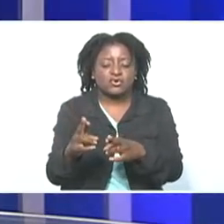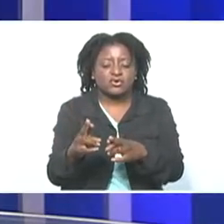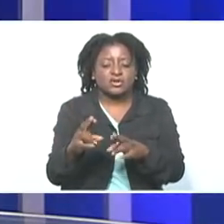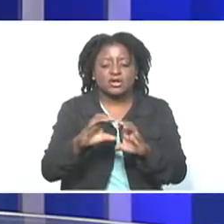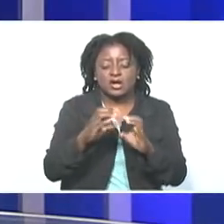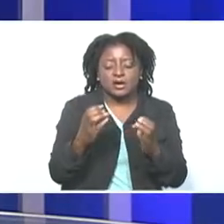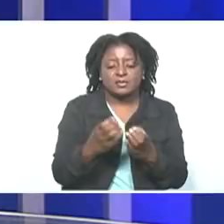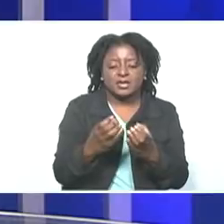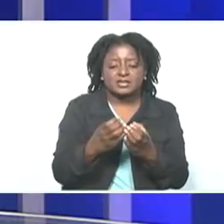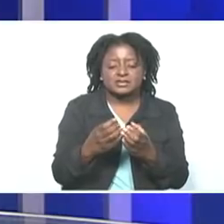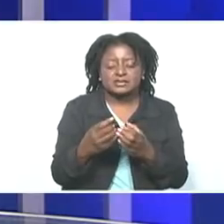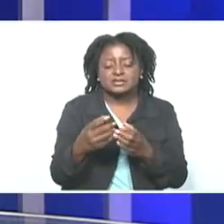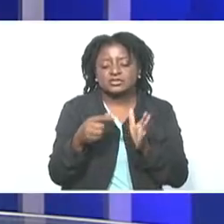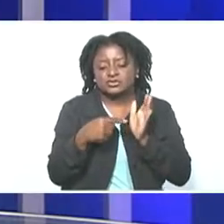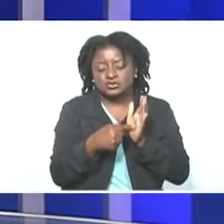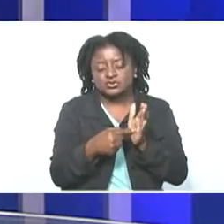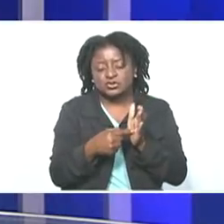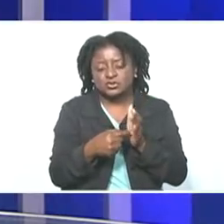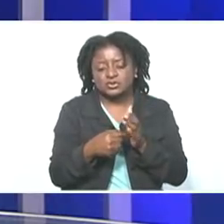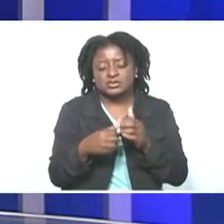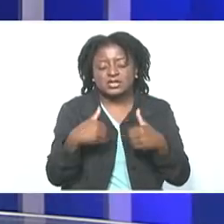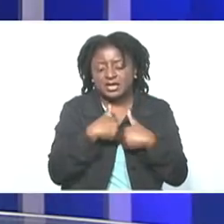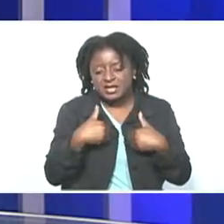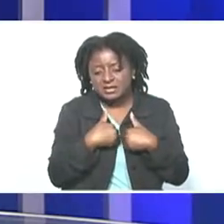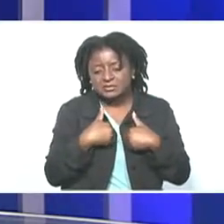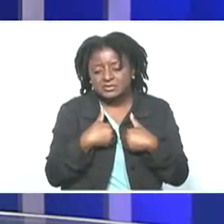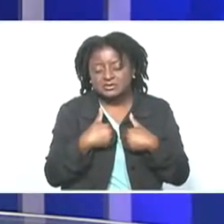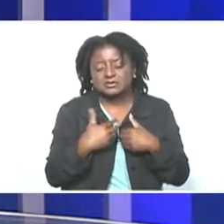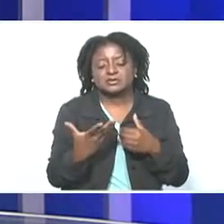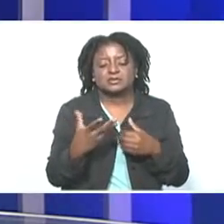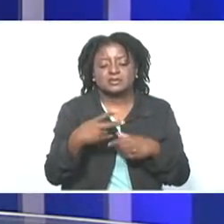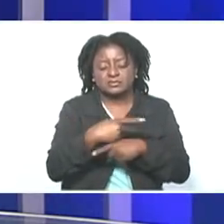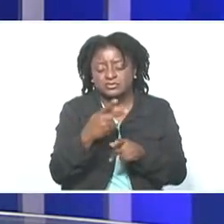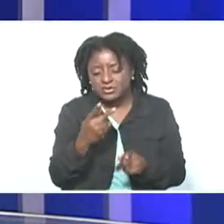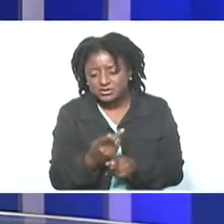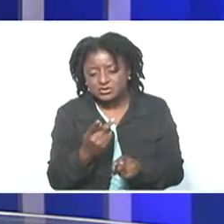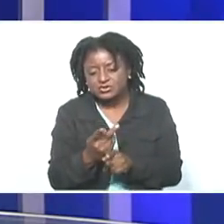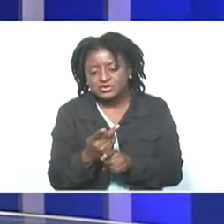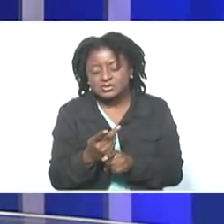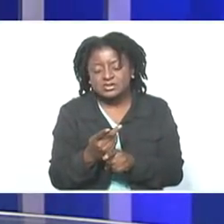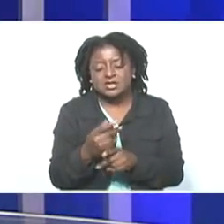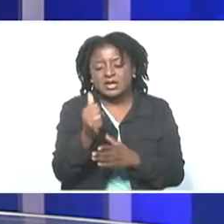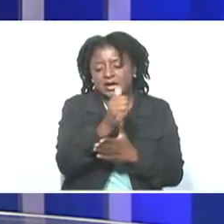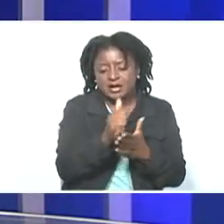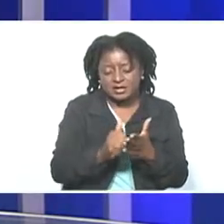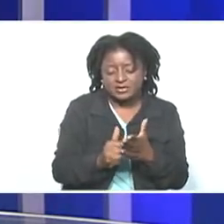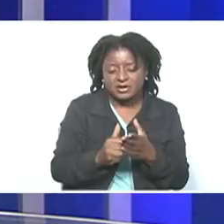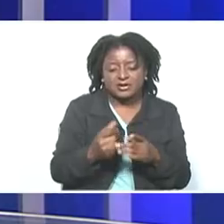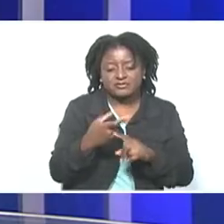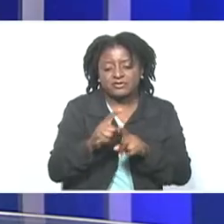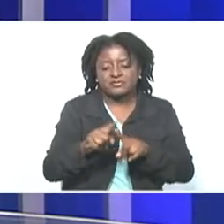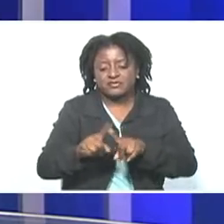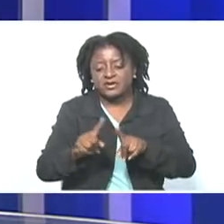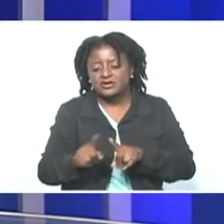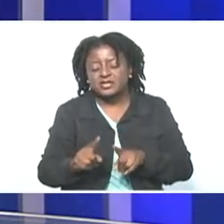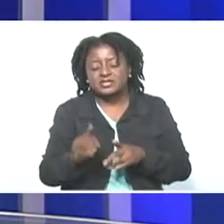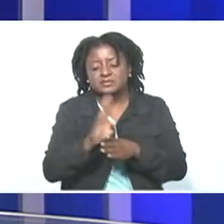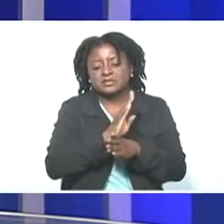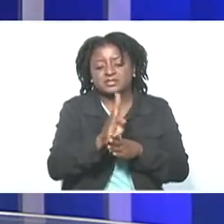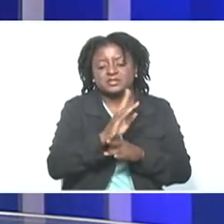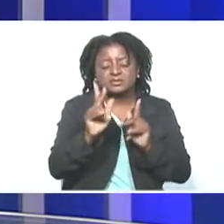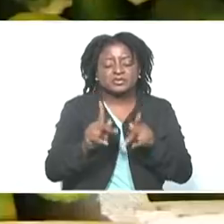livestock, handicraft, and finished products from scores of Bahamian business persons. Tashina Robinson-Blair reports on today's